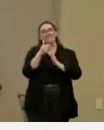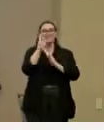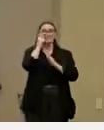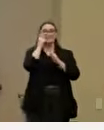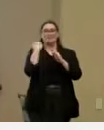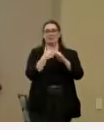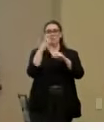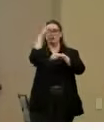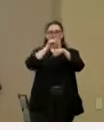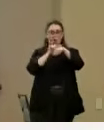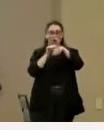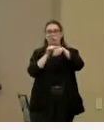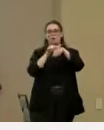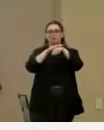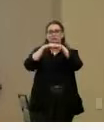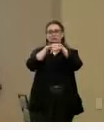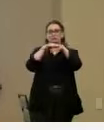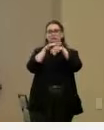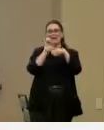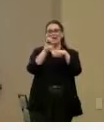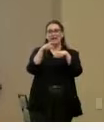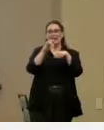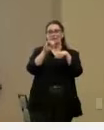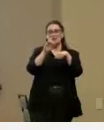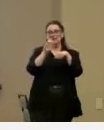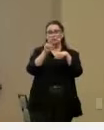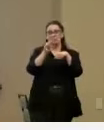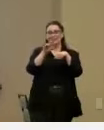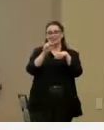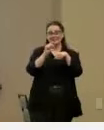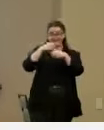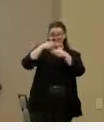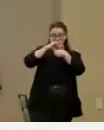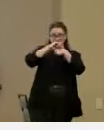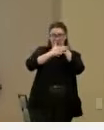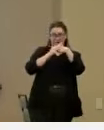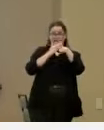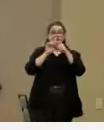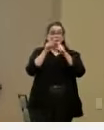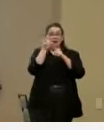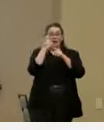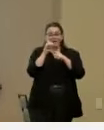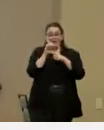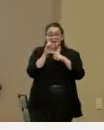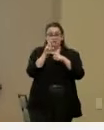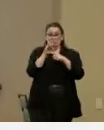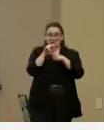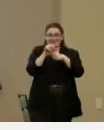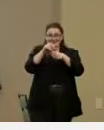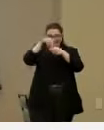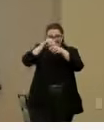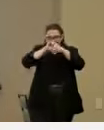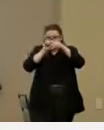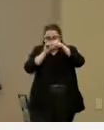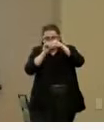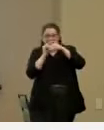the epidermis, the outside of the skin. But discoid lupus is coming from the inside out. It's an inflammatory process. I